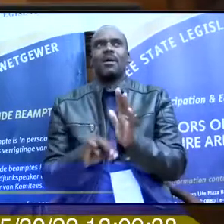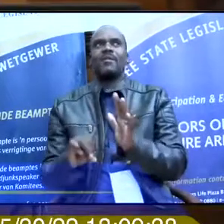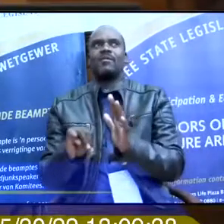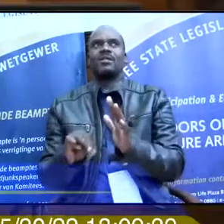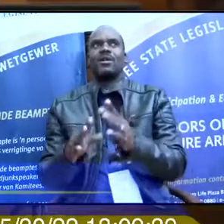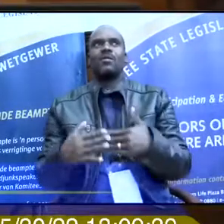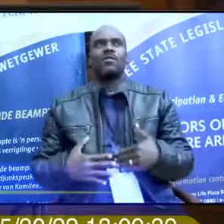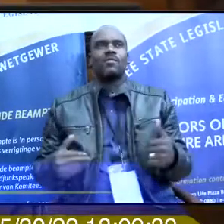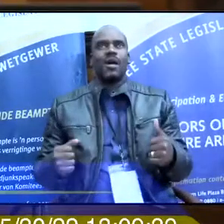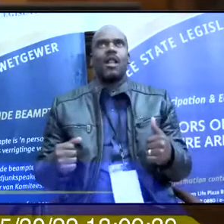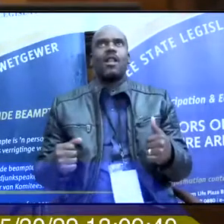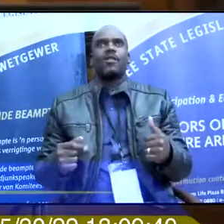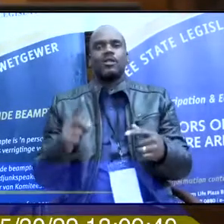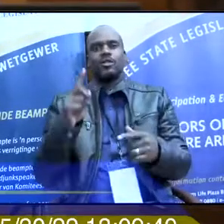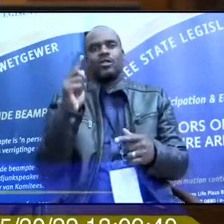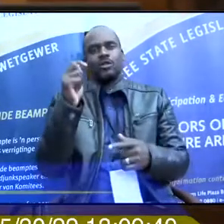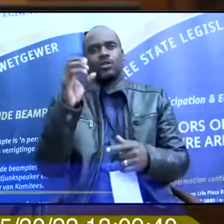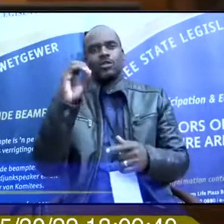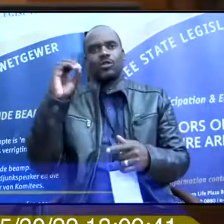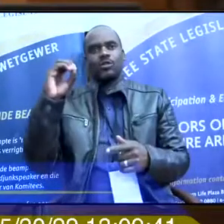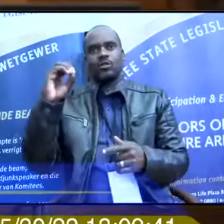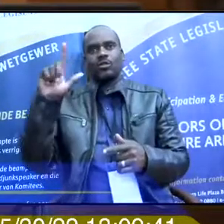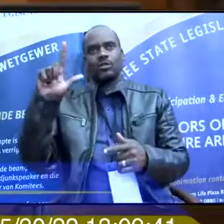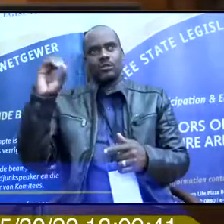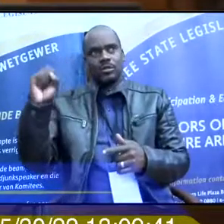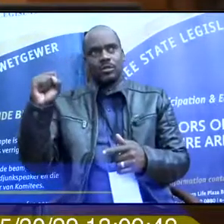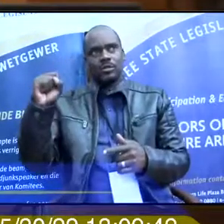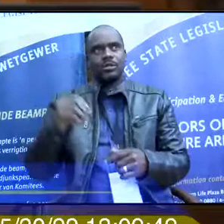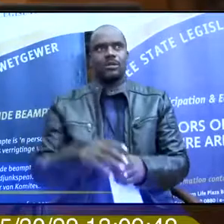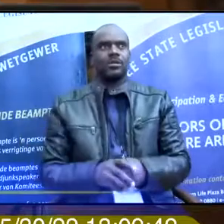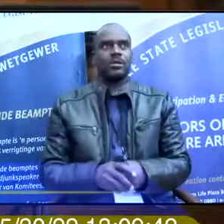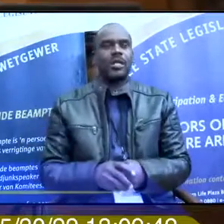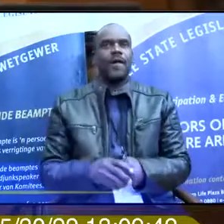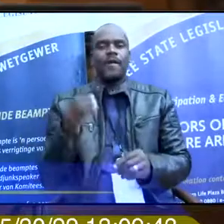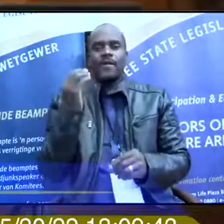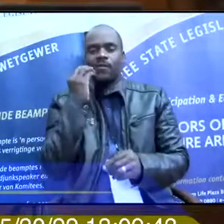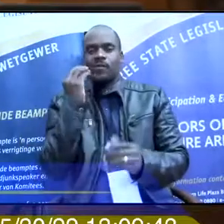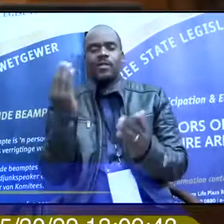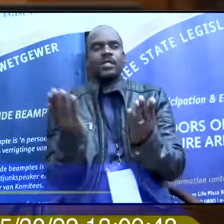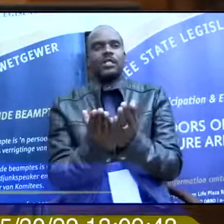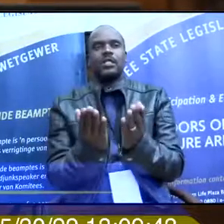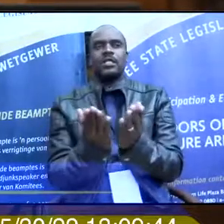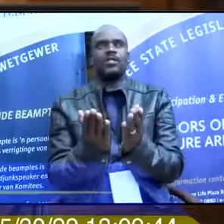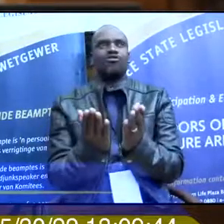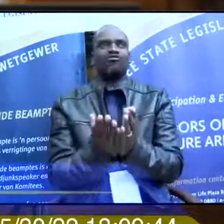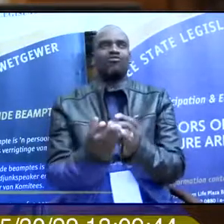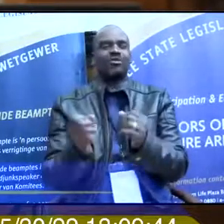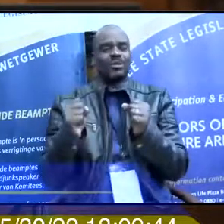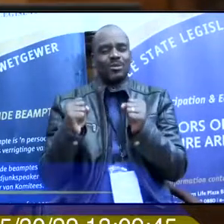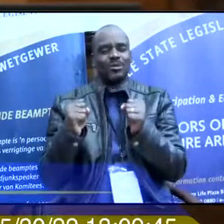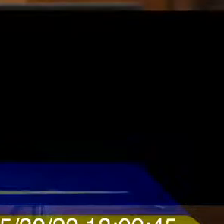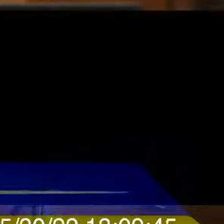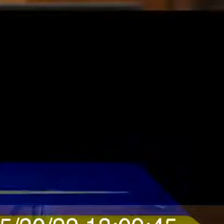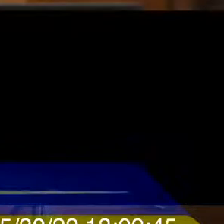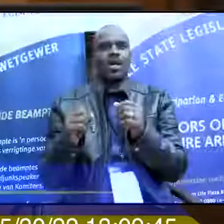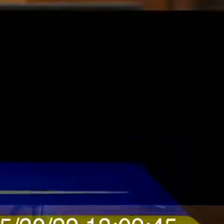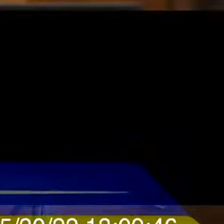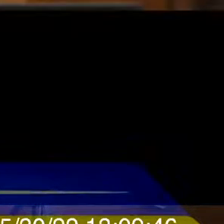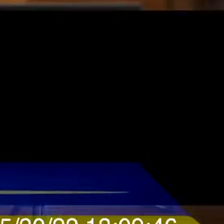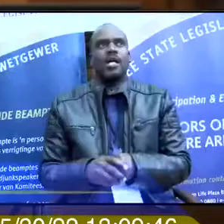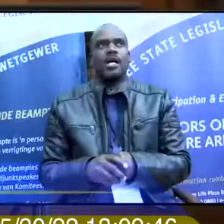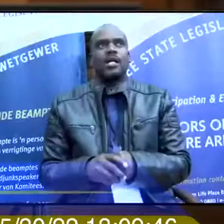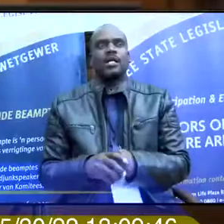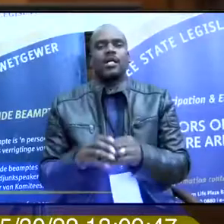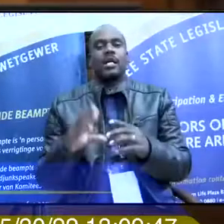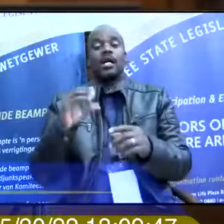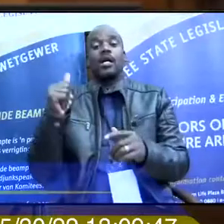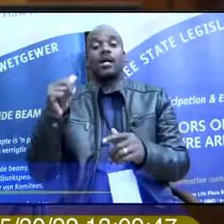health tools in our view this could also understand a strong pharmaceutical industry which is fundamental